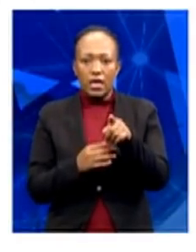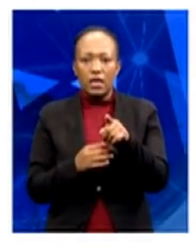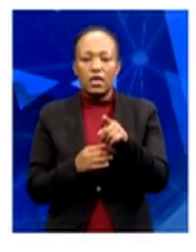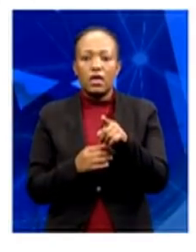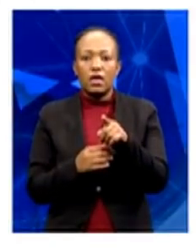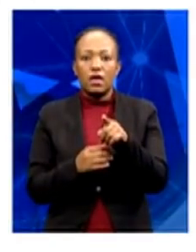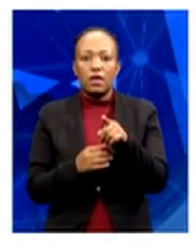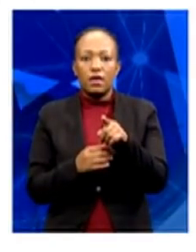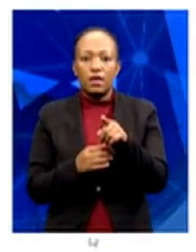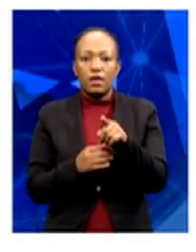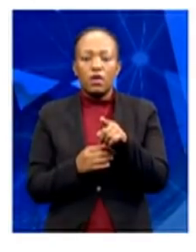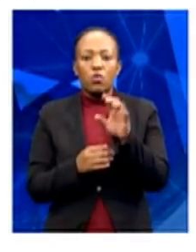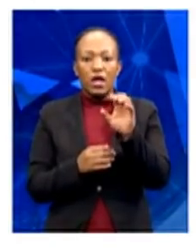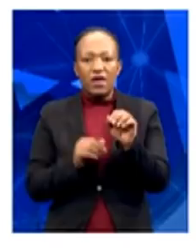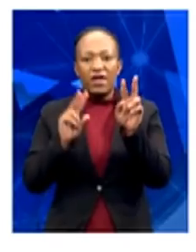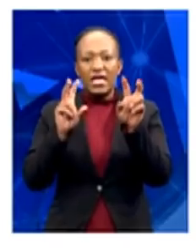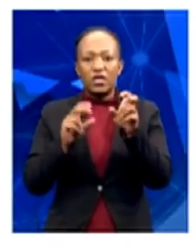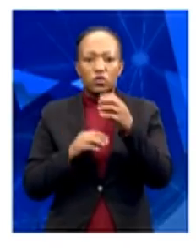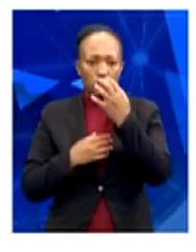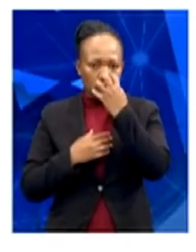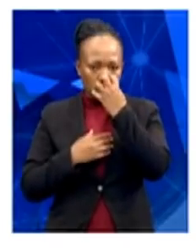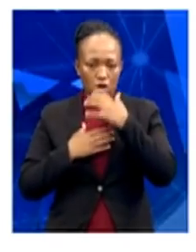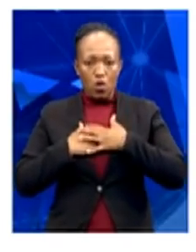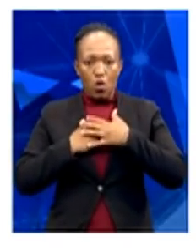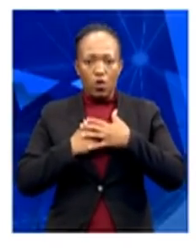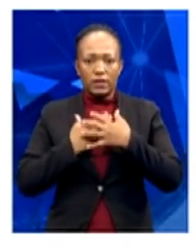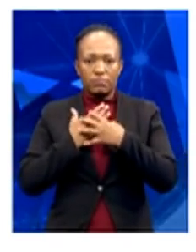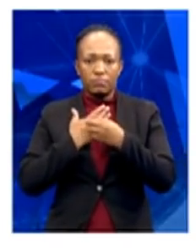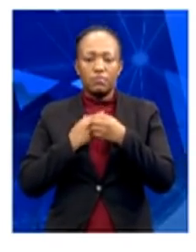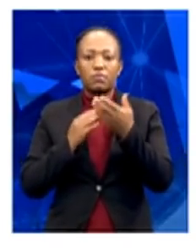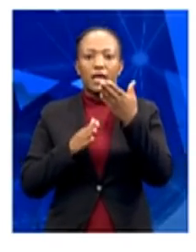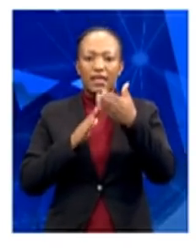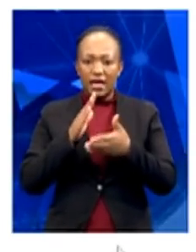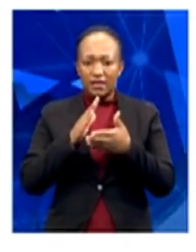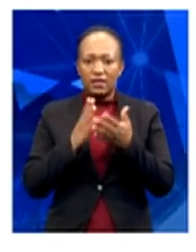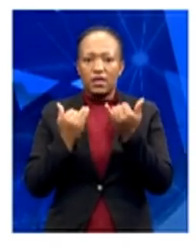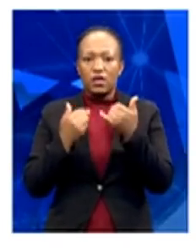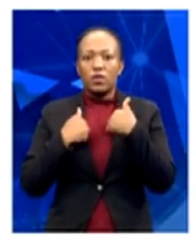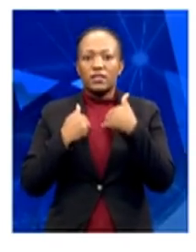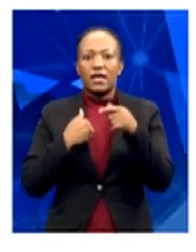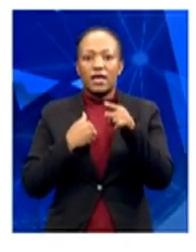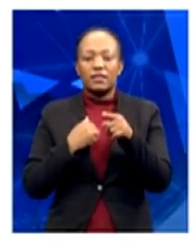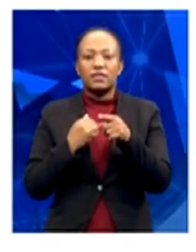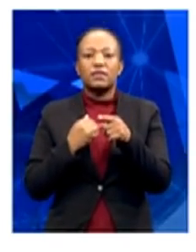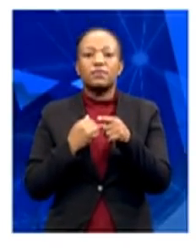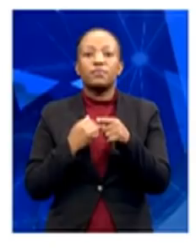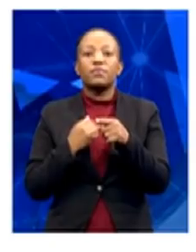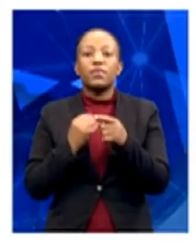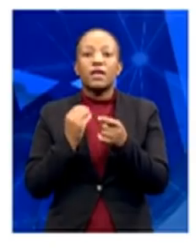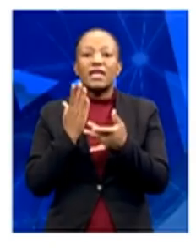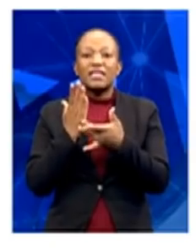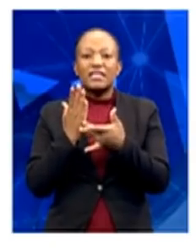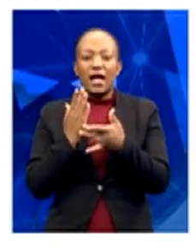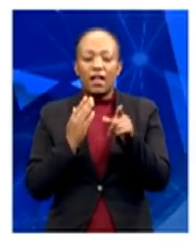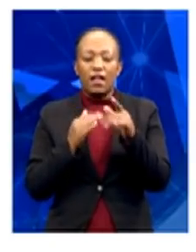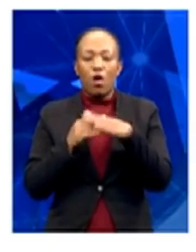oxygens. Maybe that one can come at the end. Can we start with the digital vibes now? Because that is what I've been picking up, that